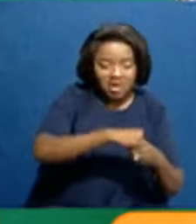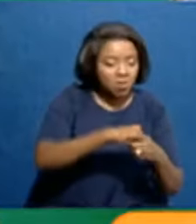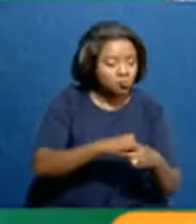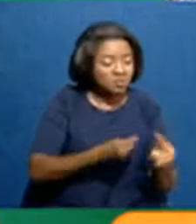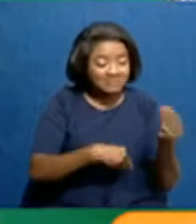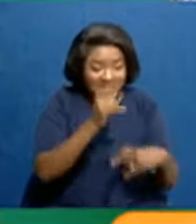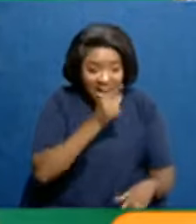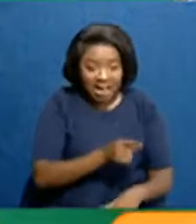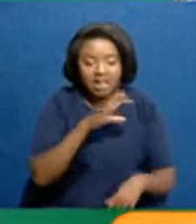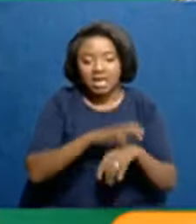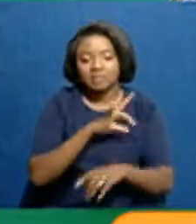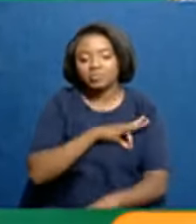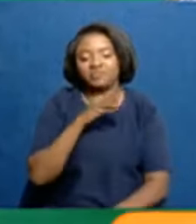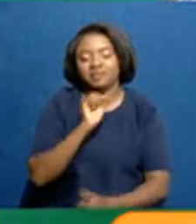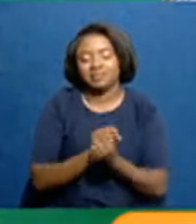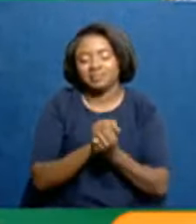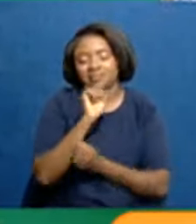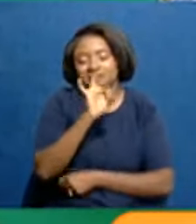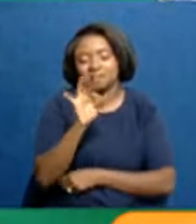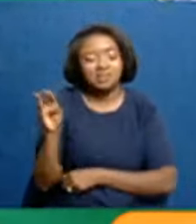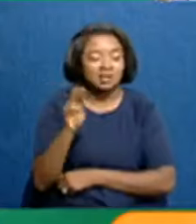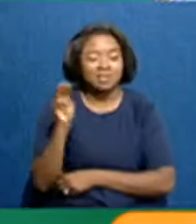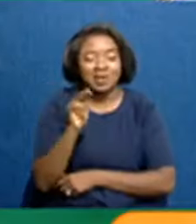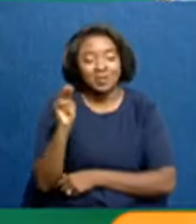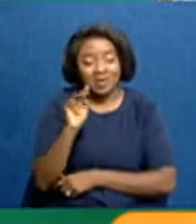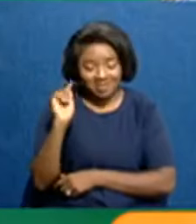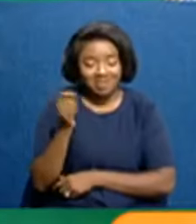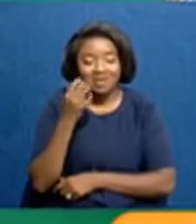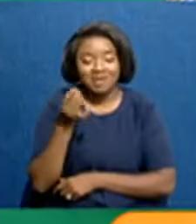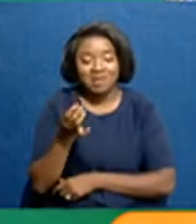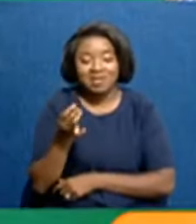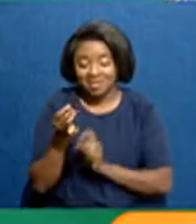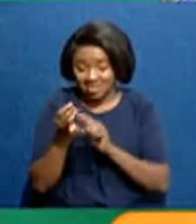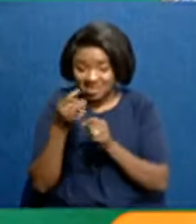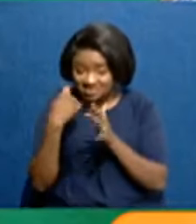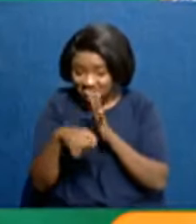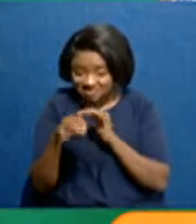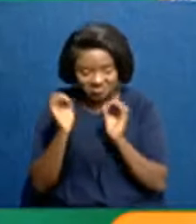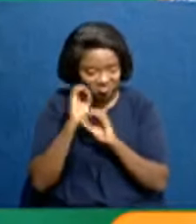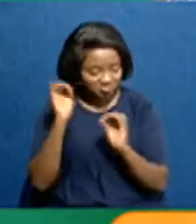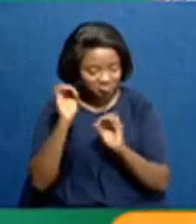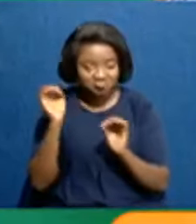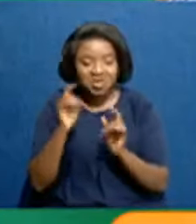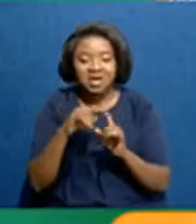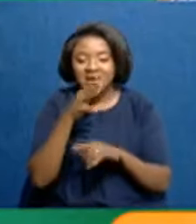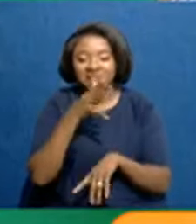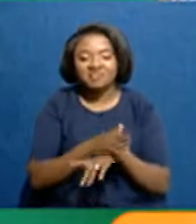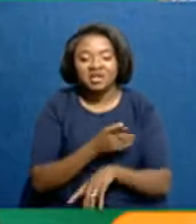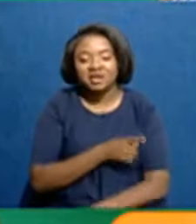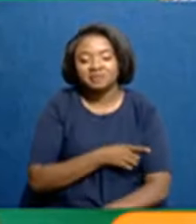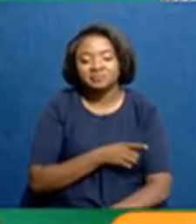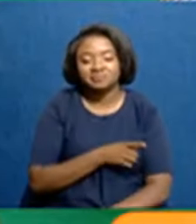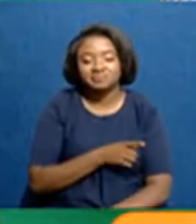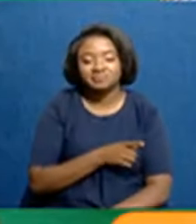ange make 13 million Kenya money, which is tax free, counterfeited na mambo hiyo ingine